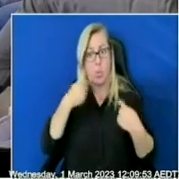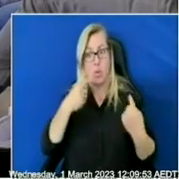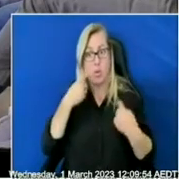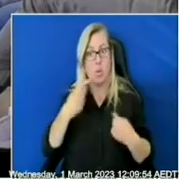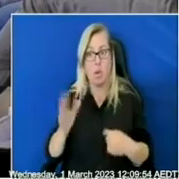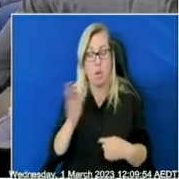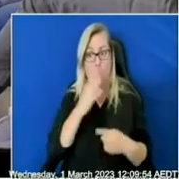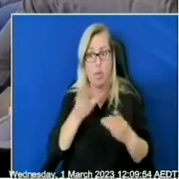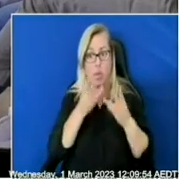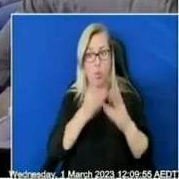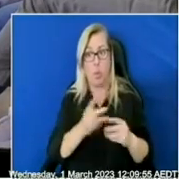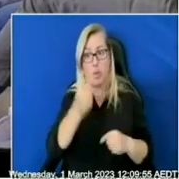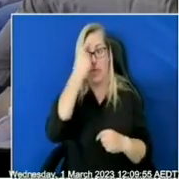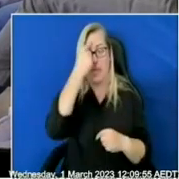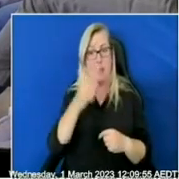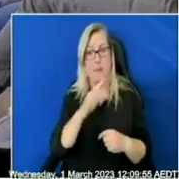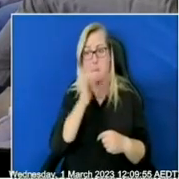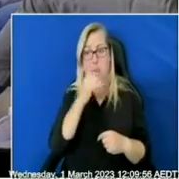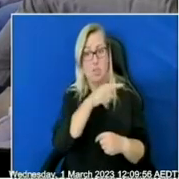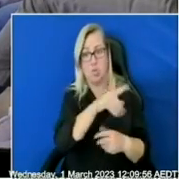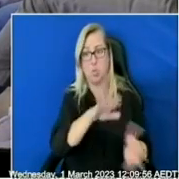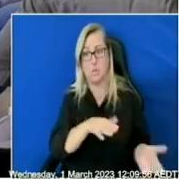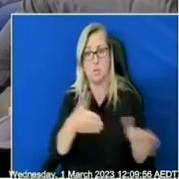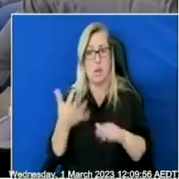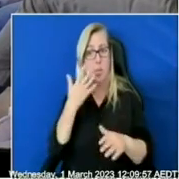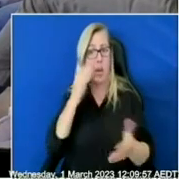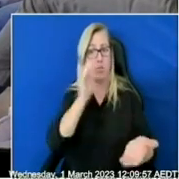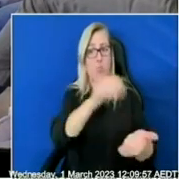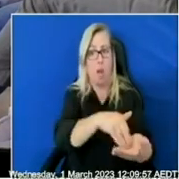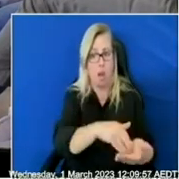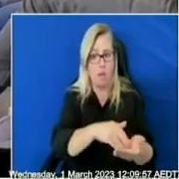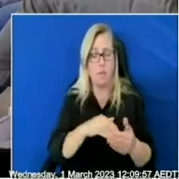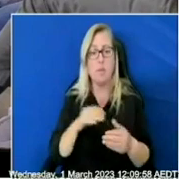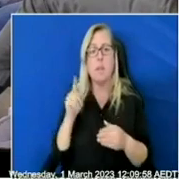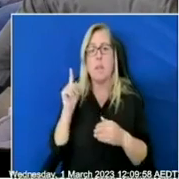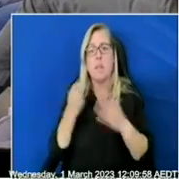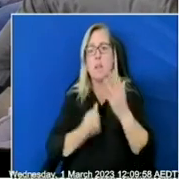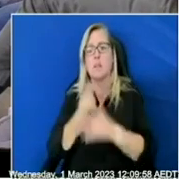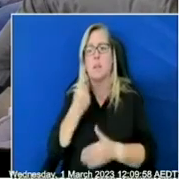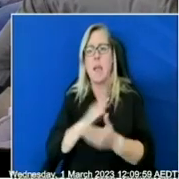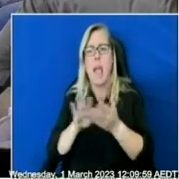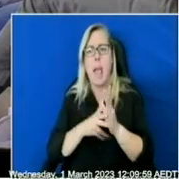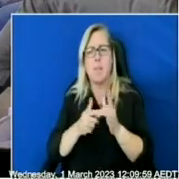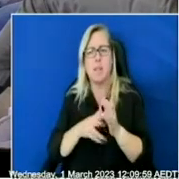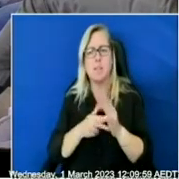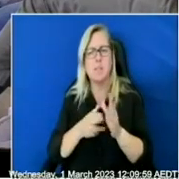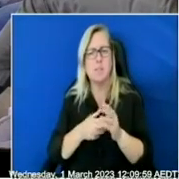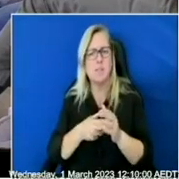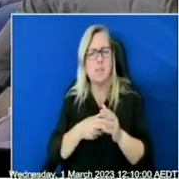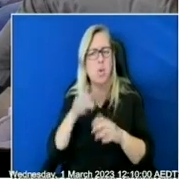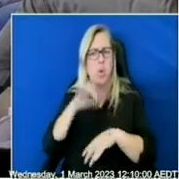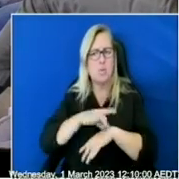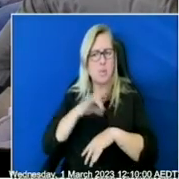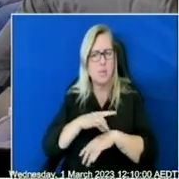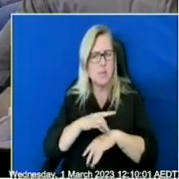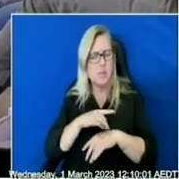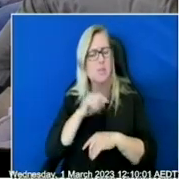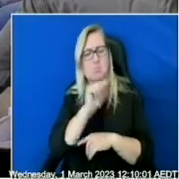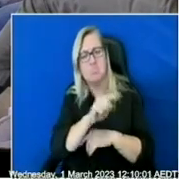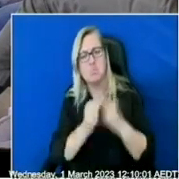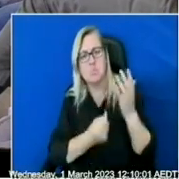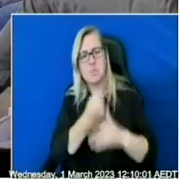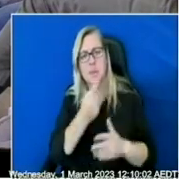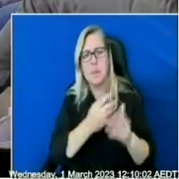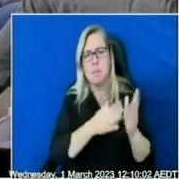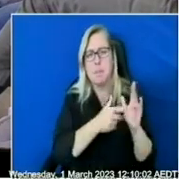got here. And we got to Hamilton Hospital. That was on the Monday or Tuesday. But before that happened,